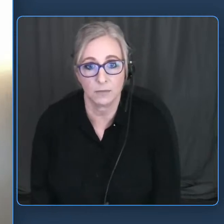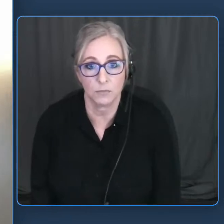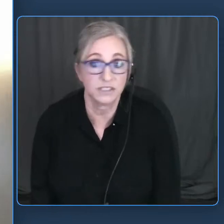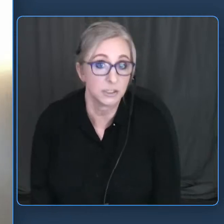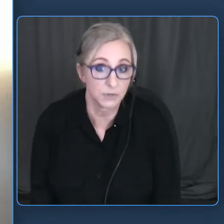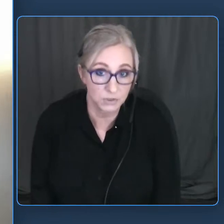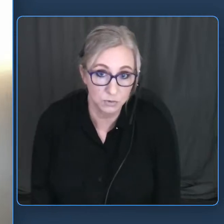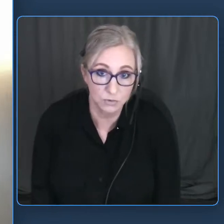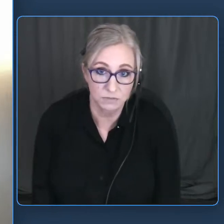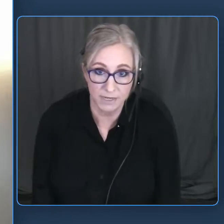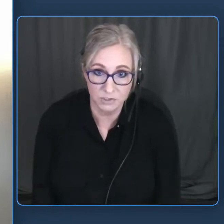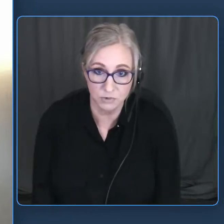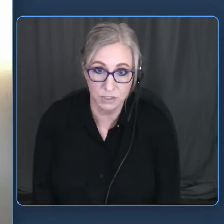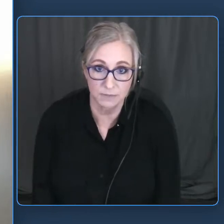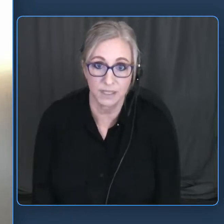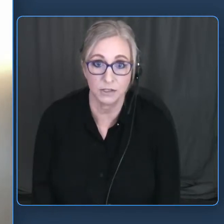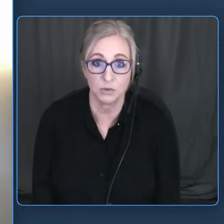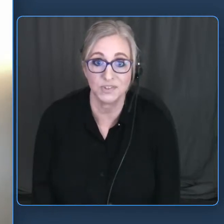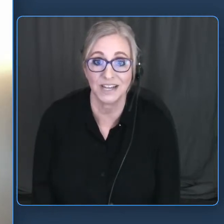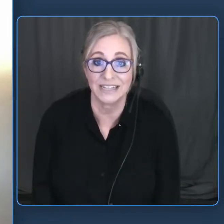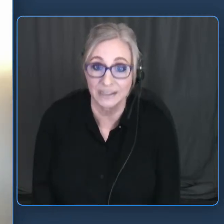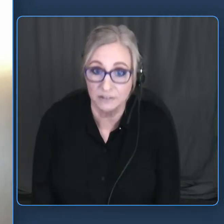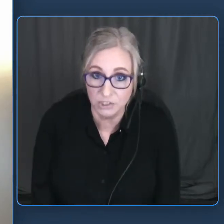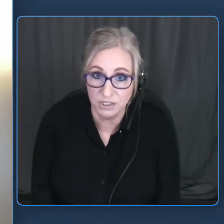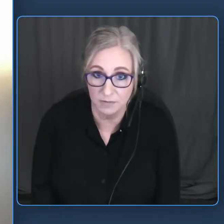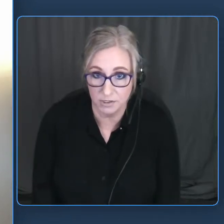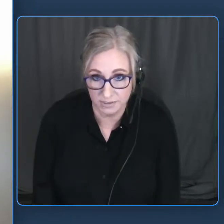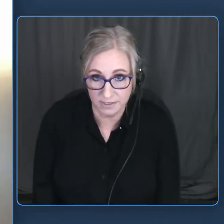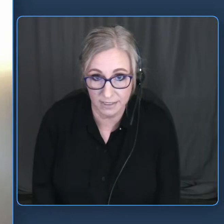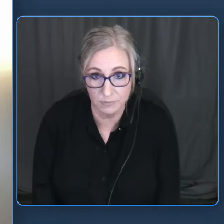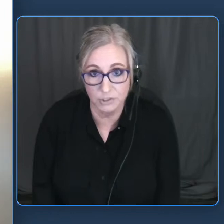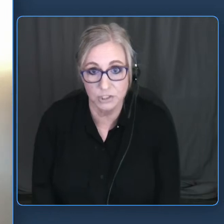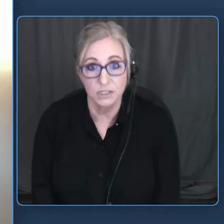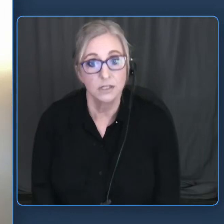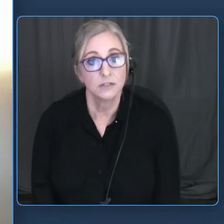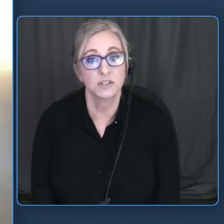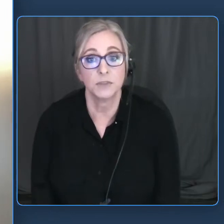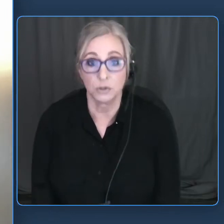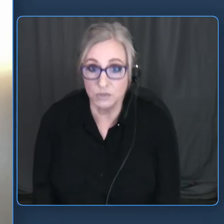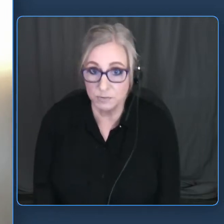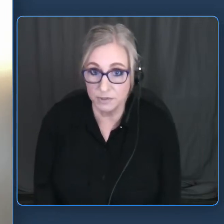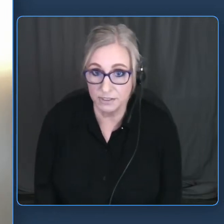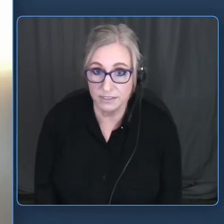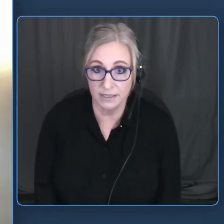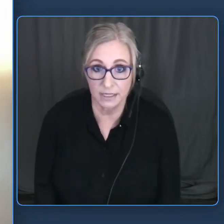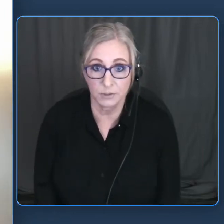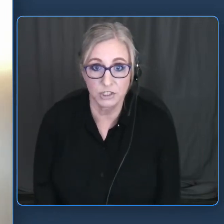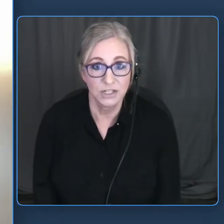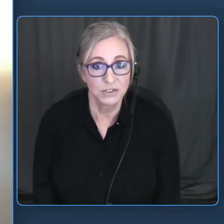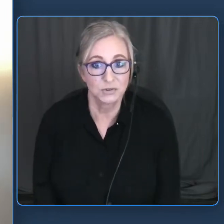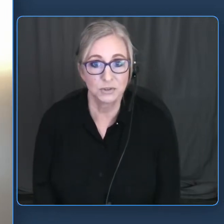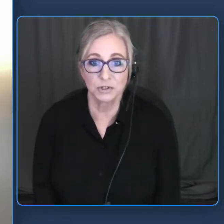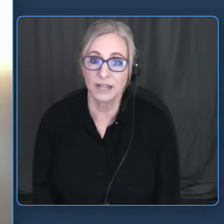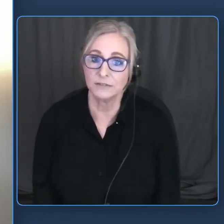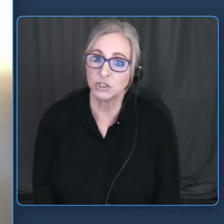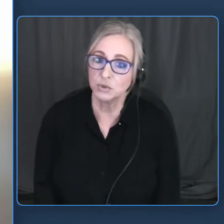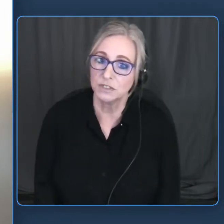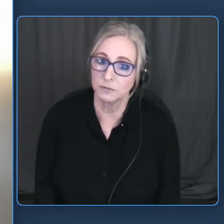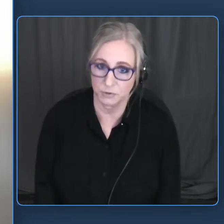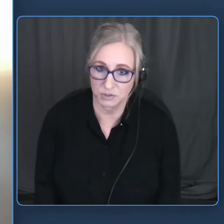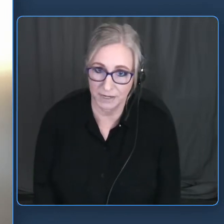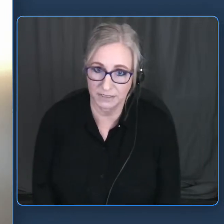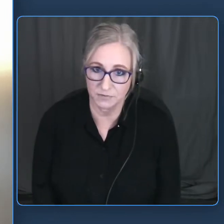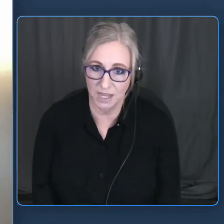that went to hearing schools in mainstream and use signed English, not American Sign Language, some that use American Sign Language. So those are kind of